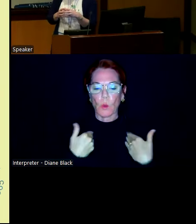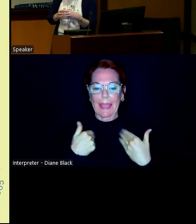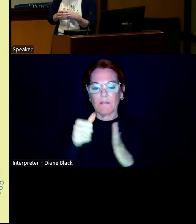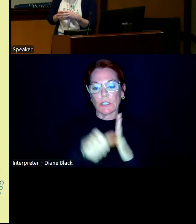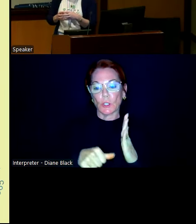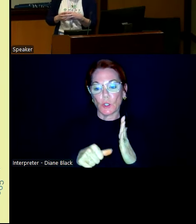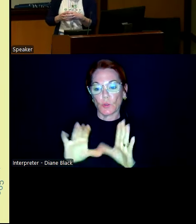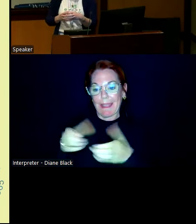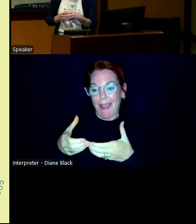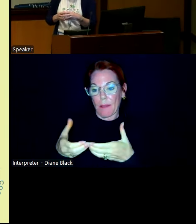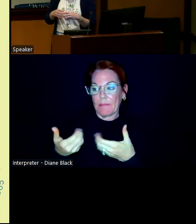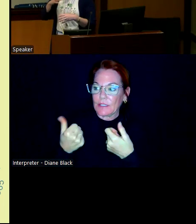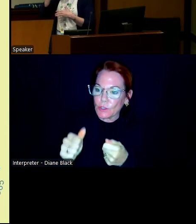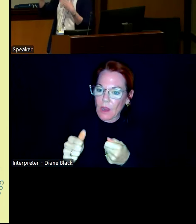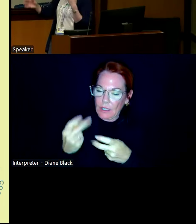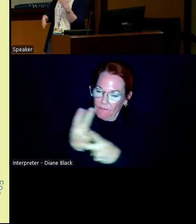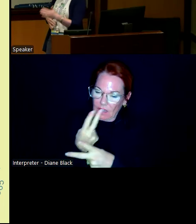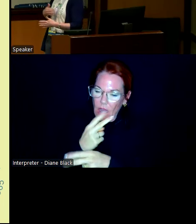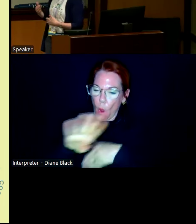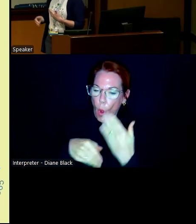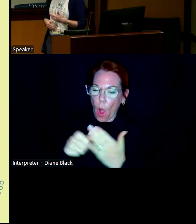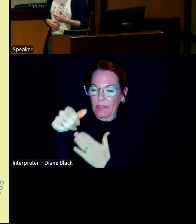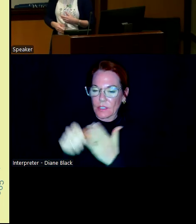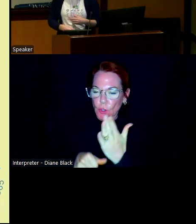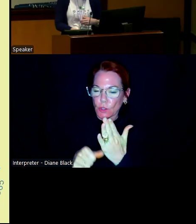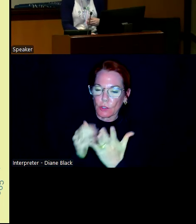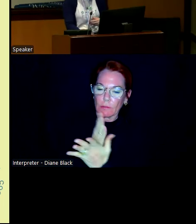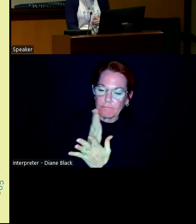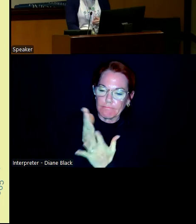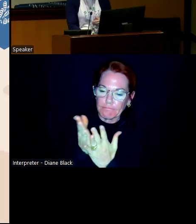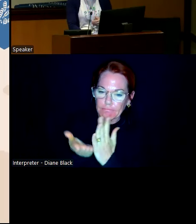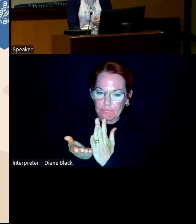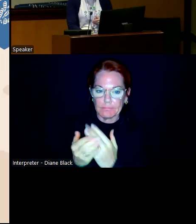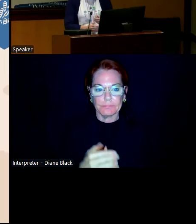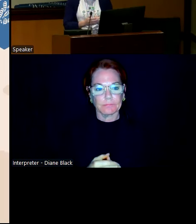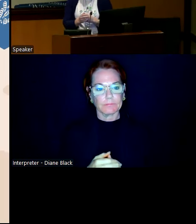in all of the surgical pieces together. And then we look at it as a hub and spoke practice.